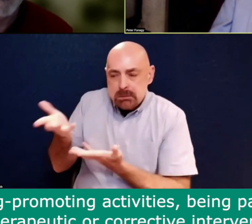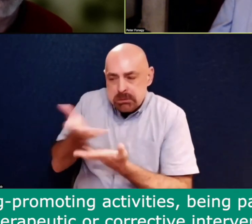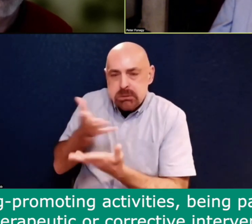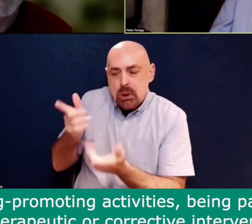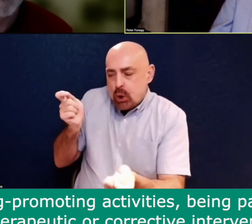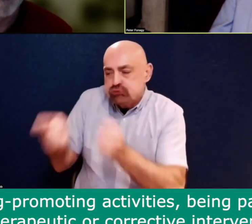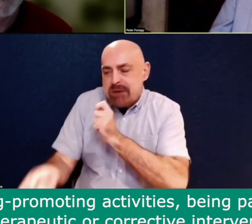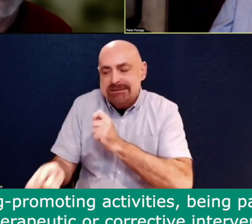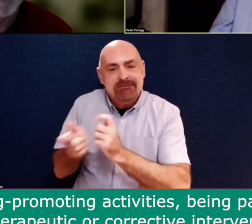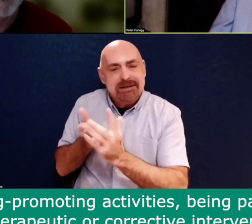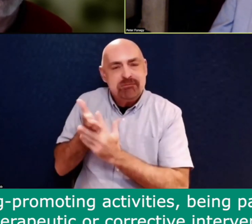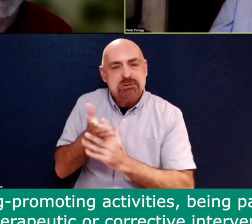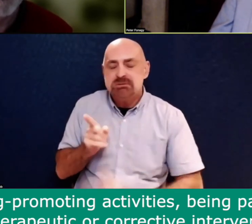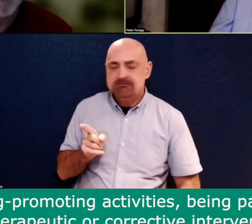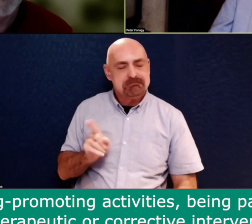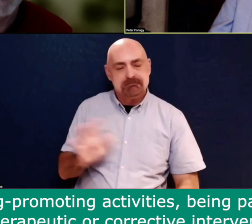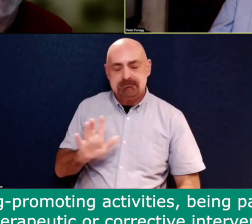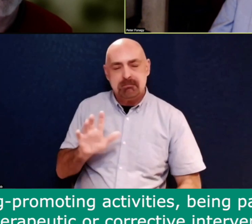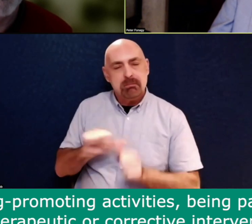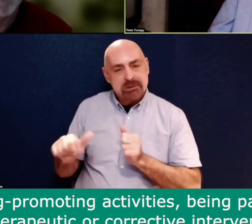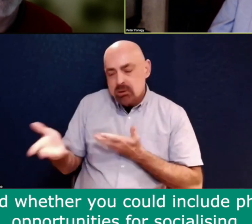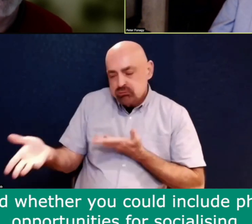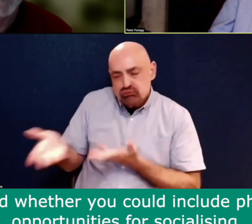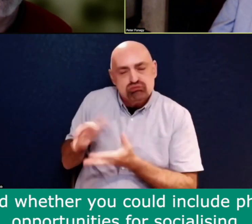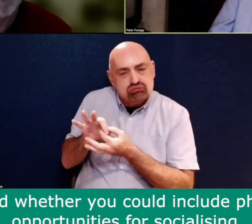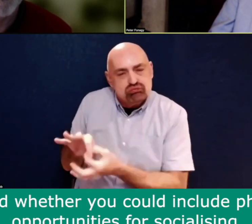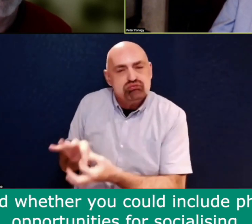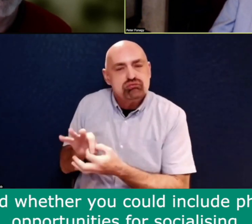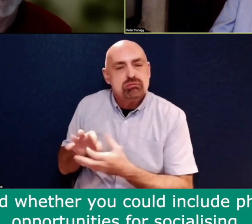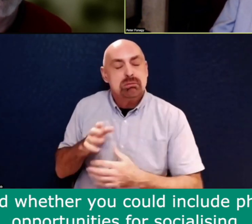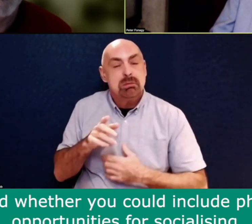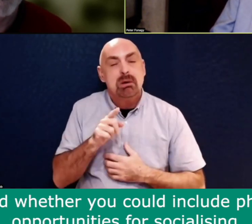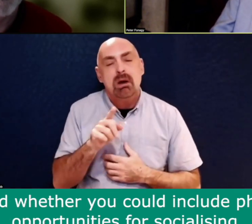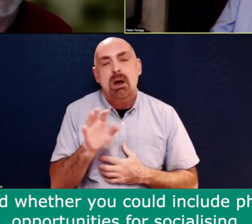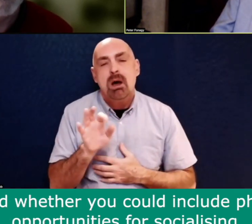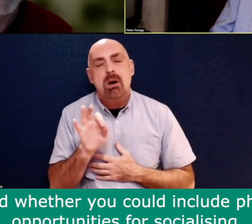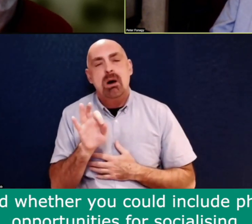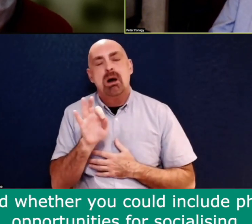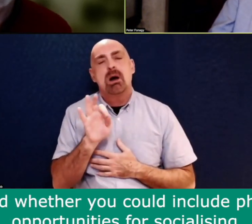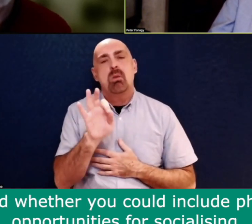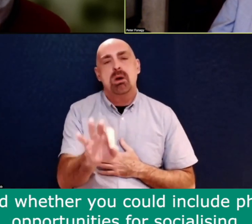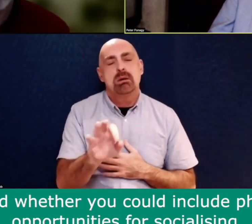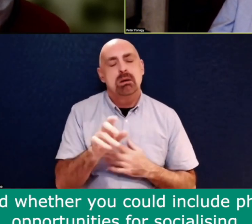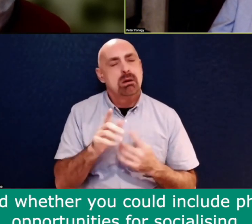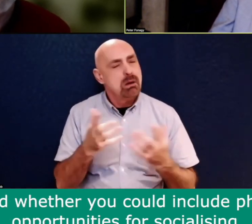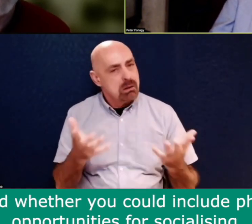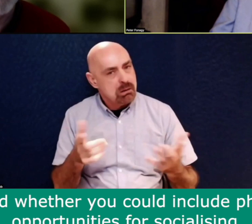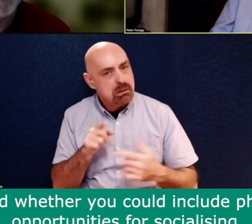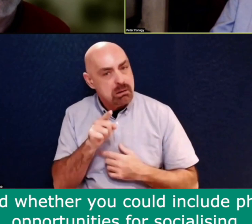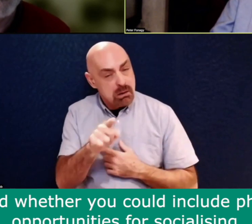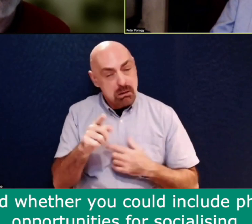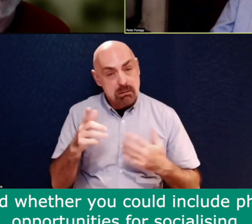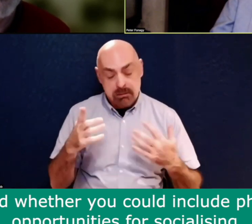corrective interventions or treatments. One questioner asked whether you would include